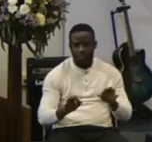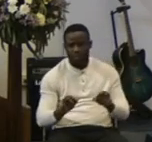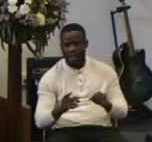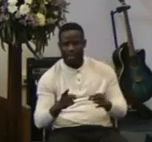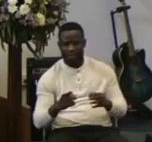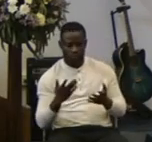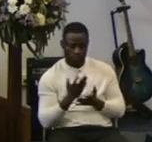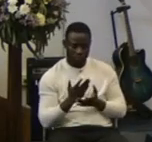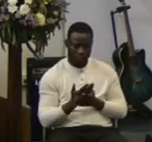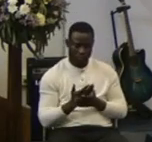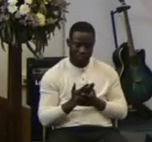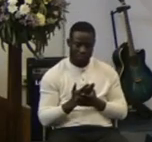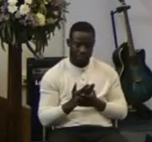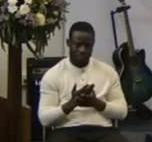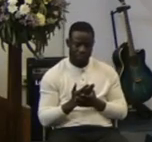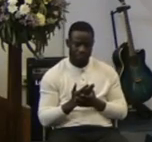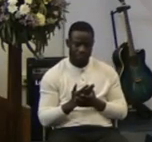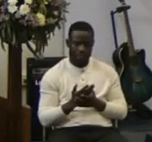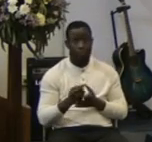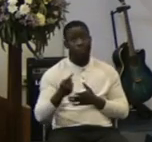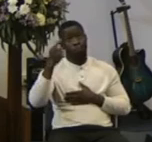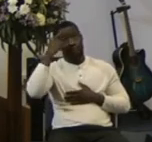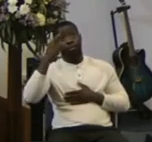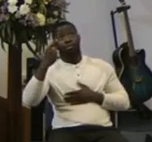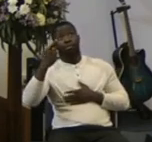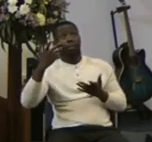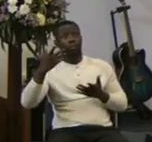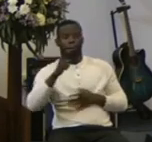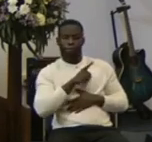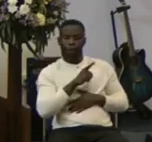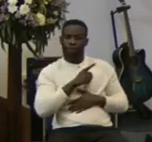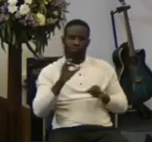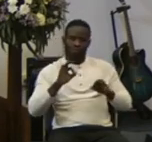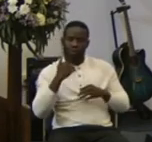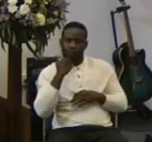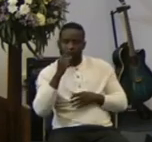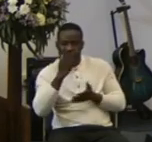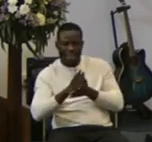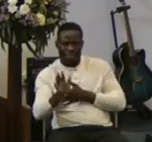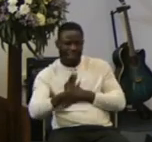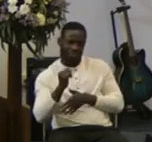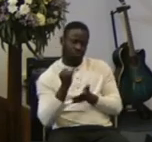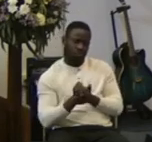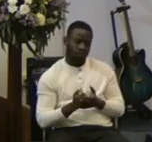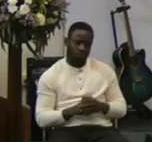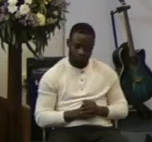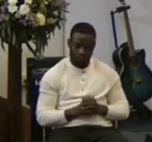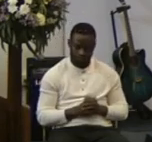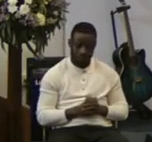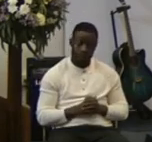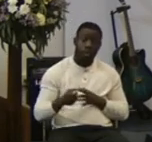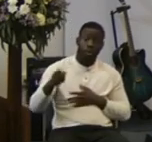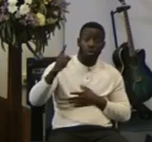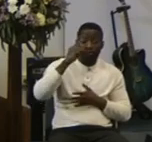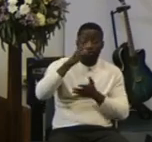And it's crass ignorance that suggests it's due to a lack of faith.